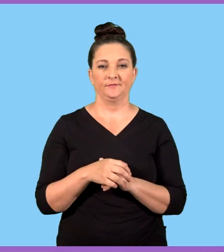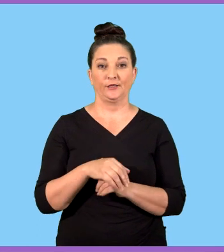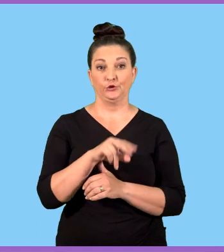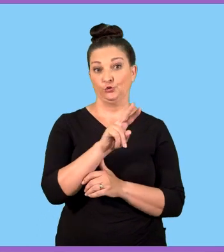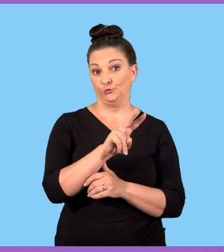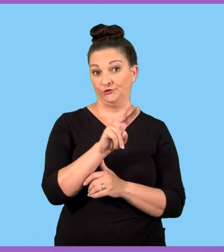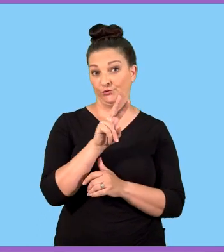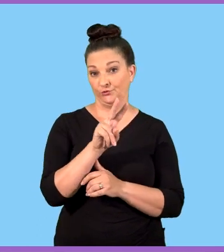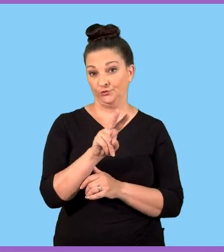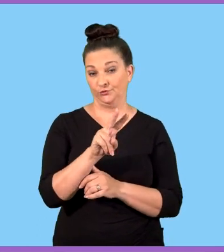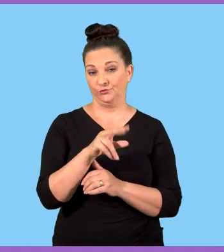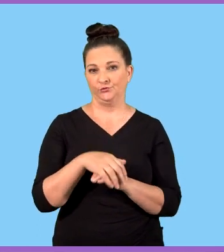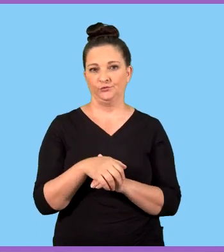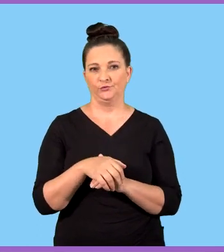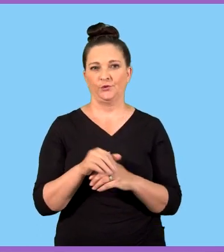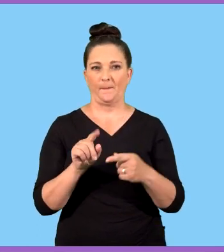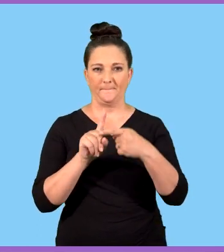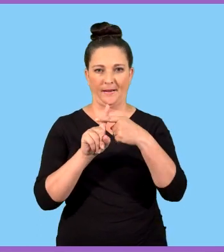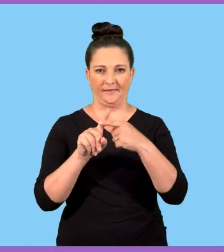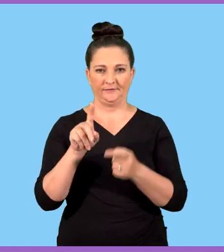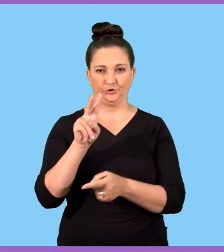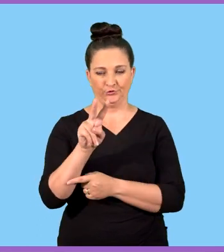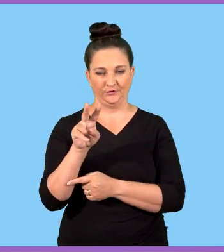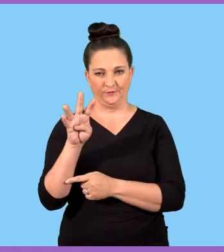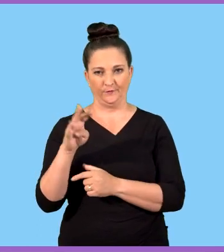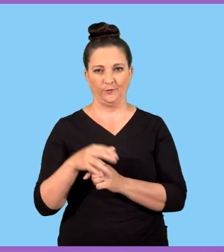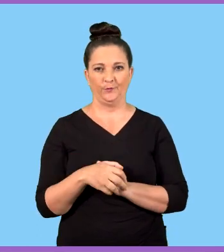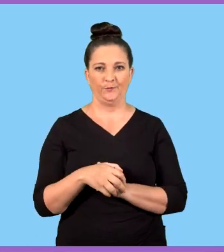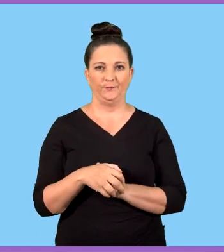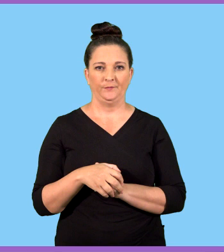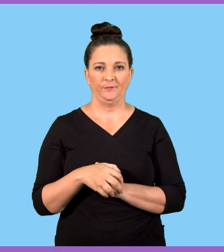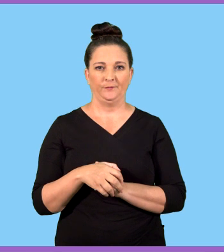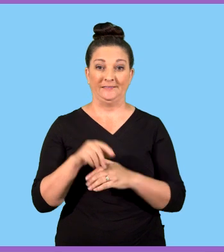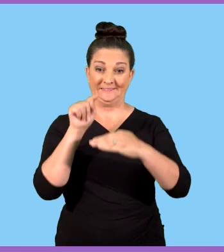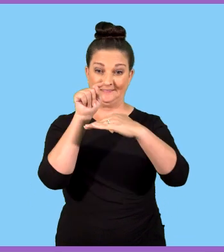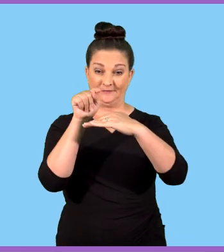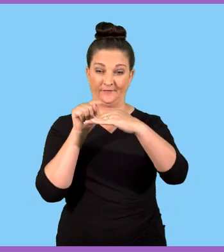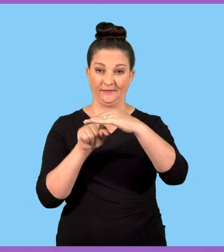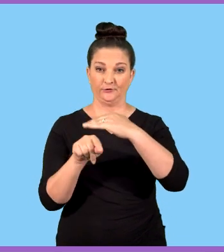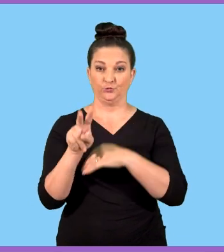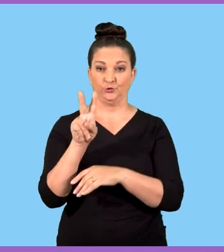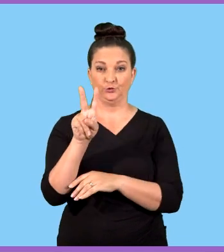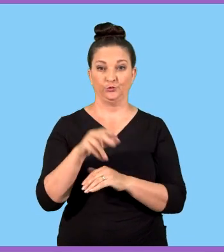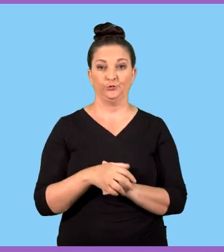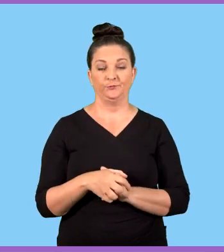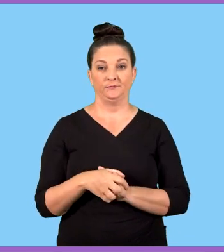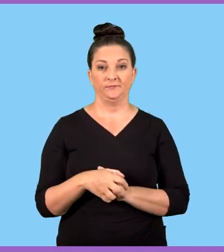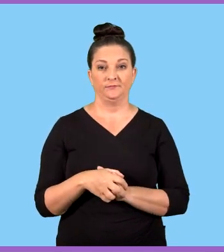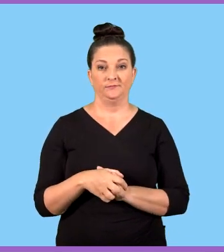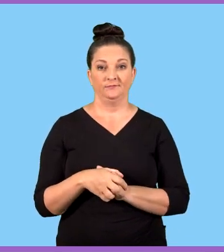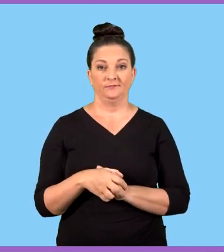that equals 22 plus 24 divided by